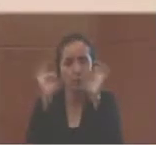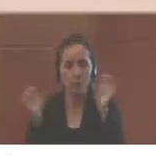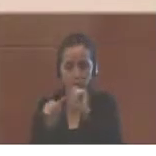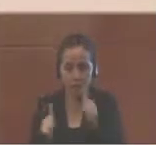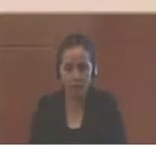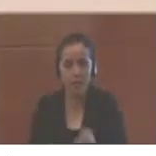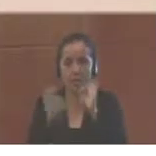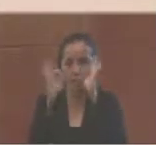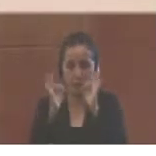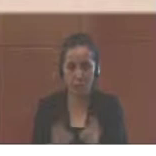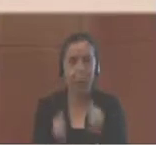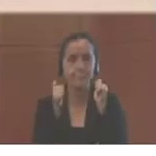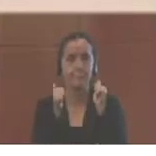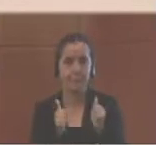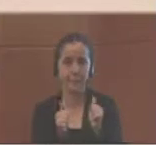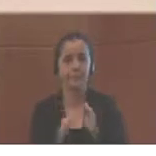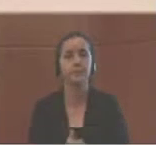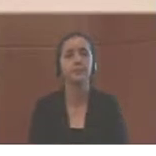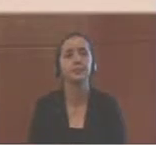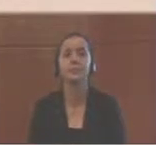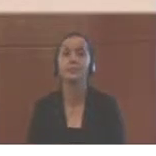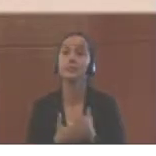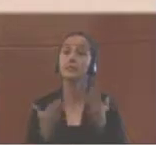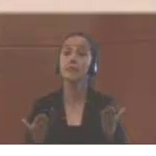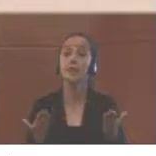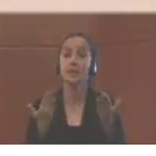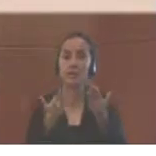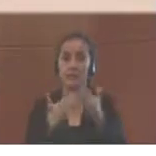worked on its edition.